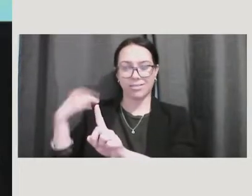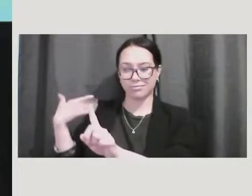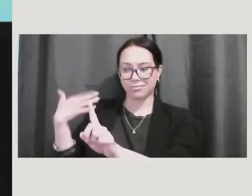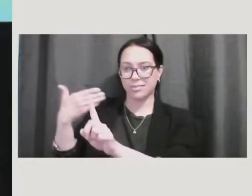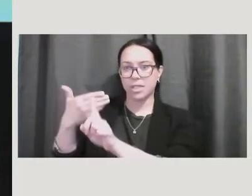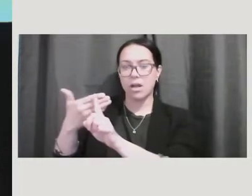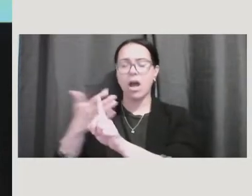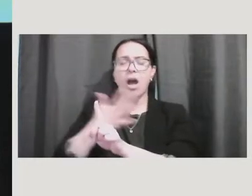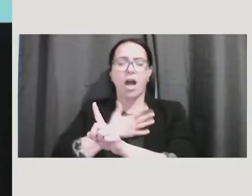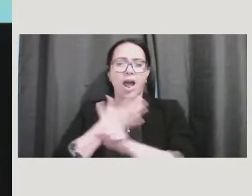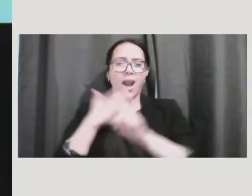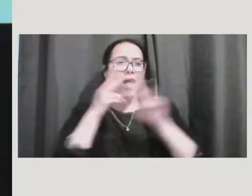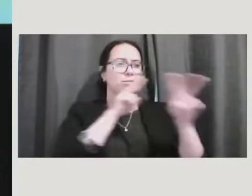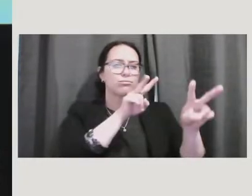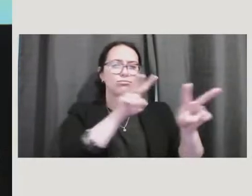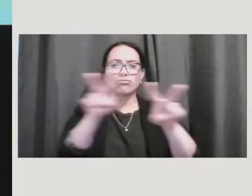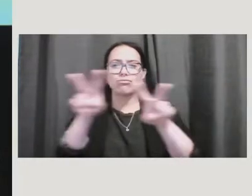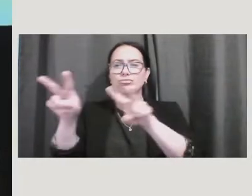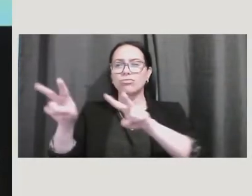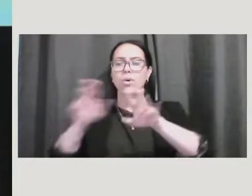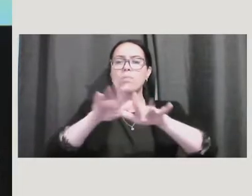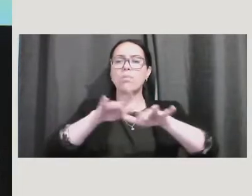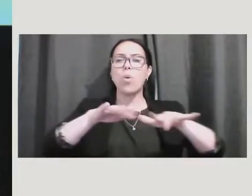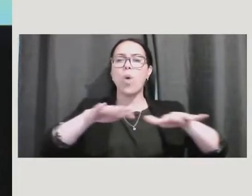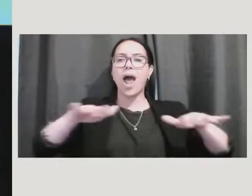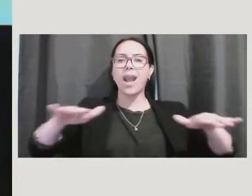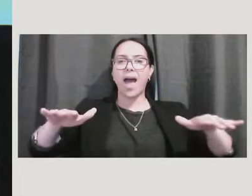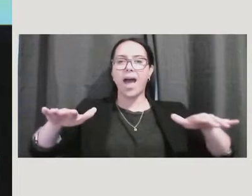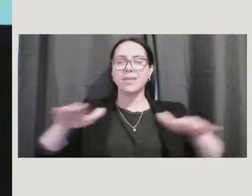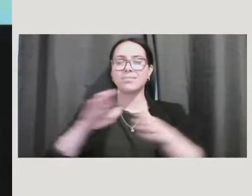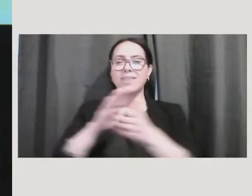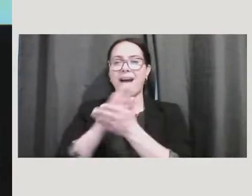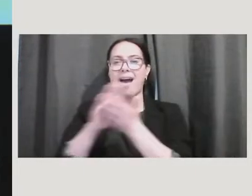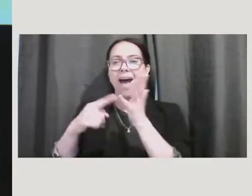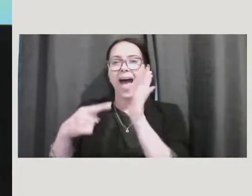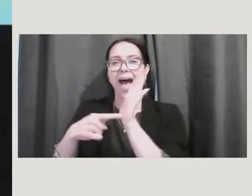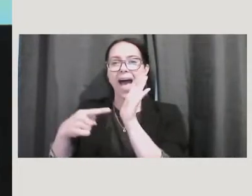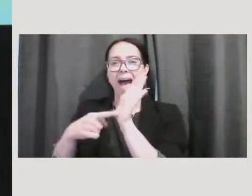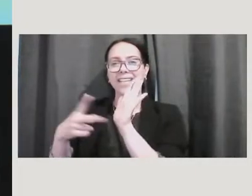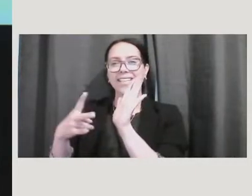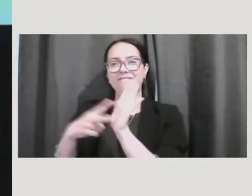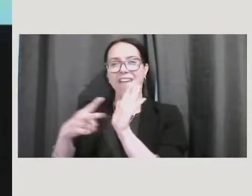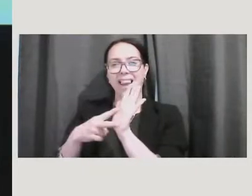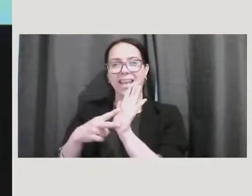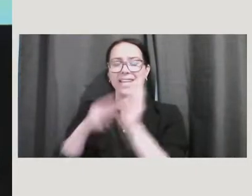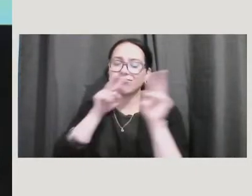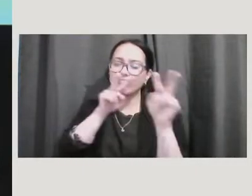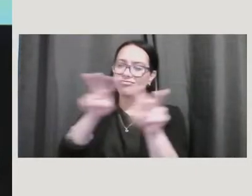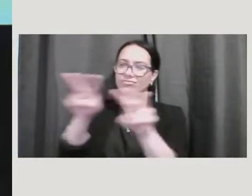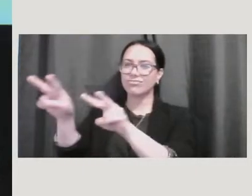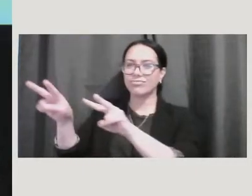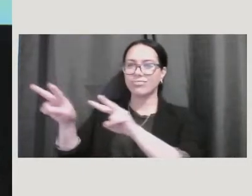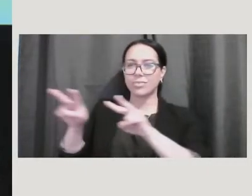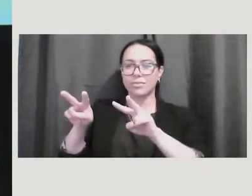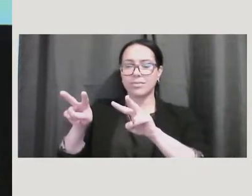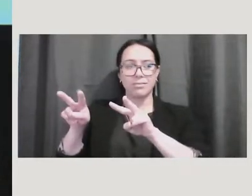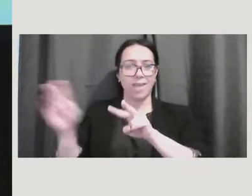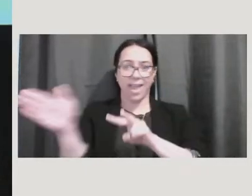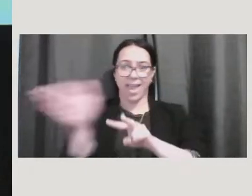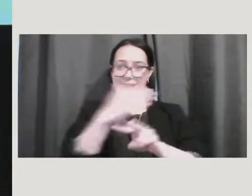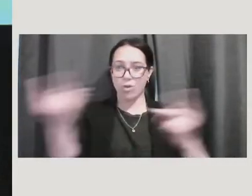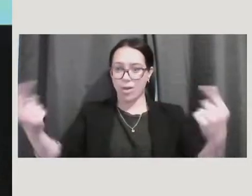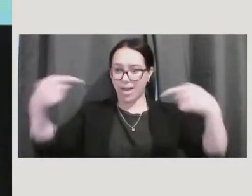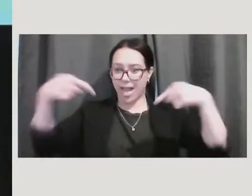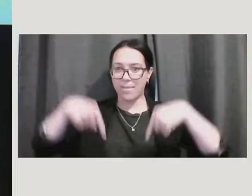the Moana up to the Hutt Valley and think about that everyone came here to make a better life for